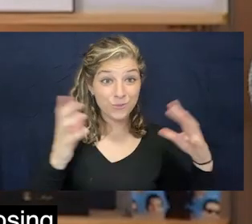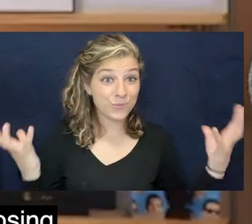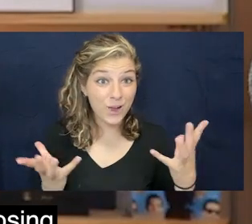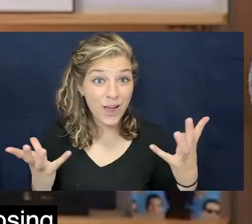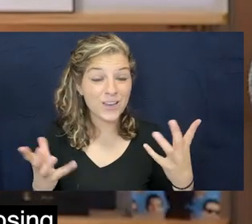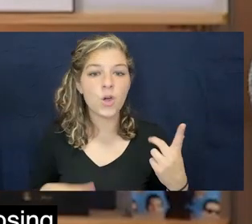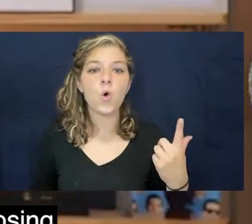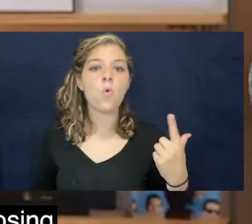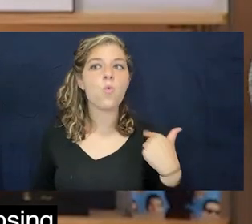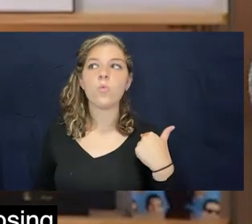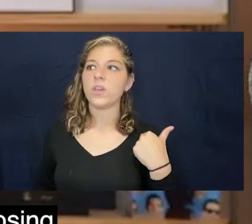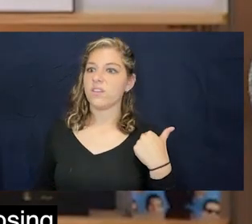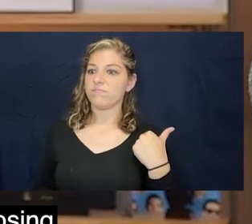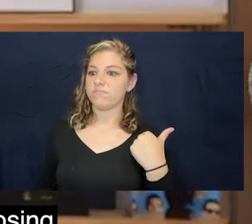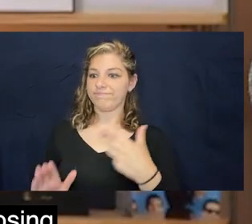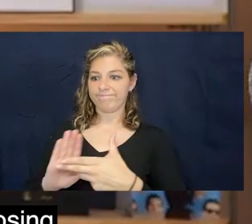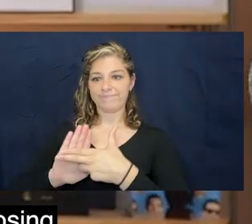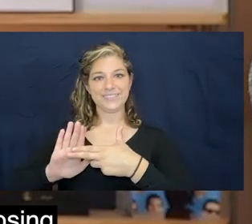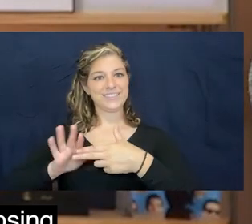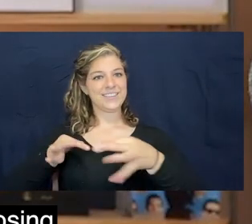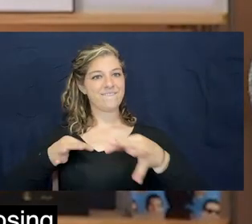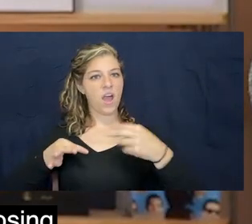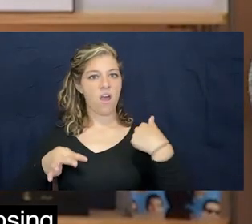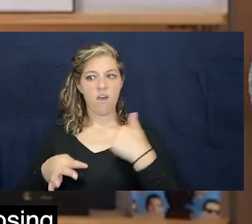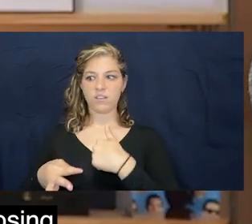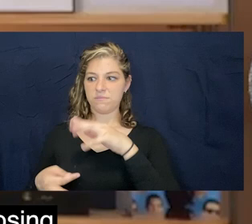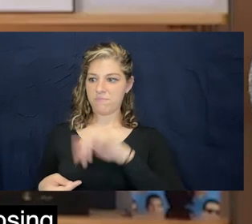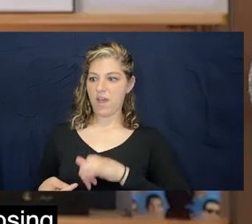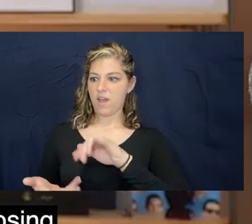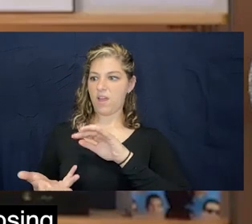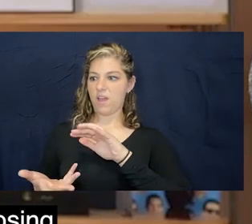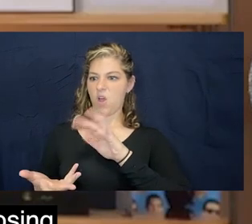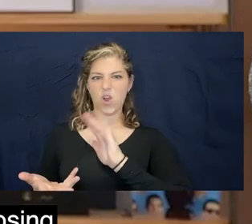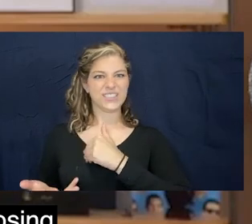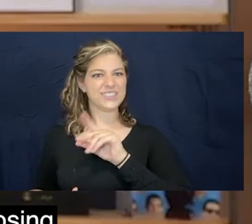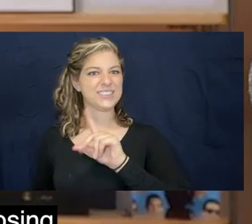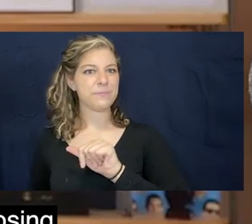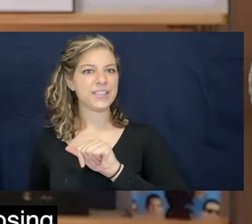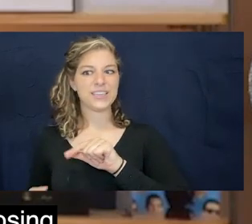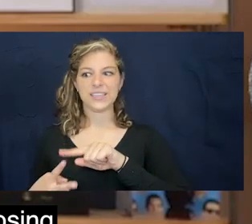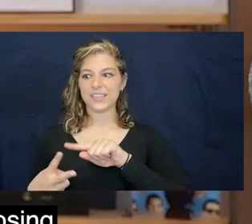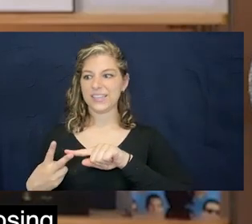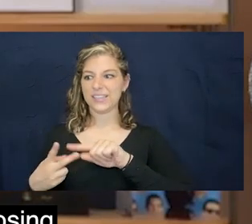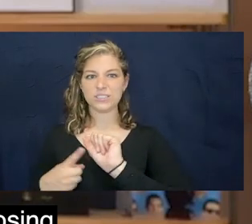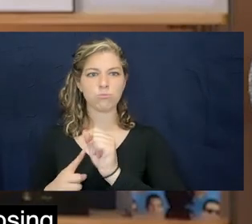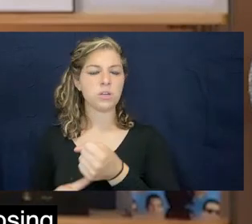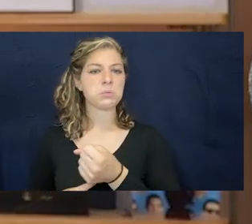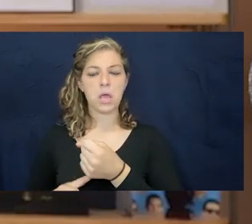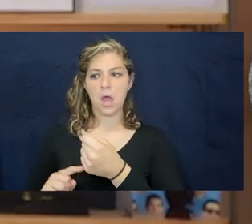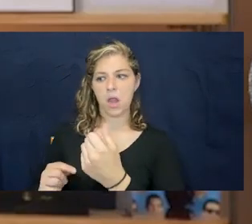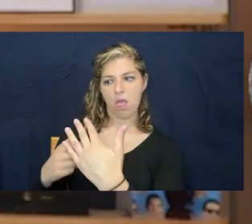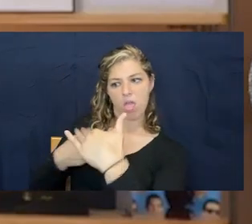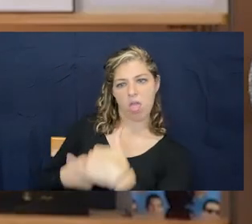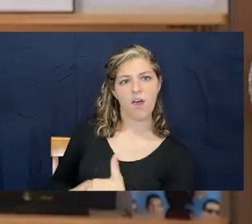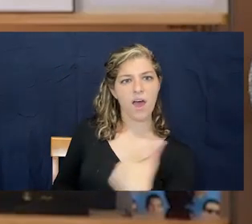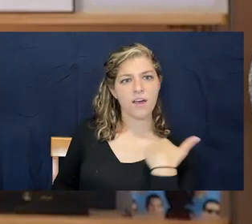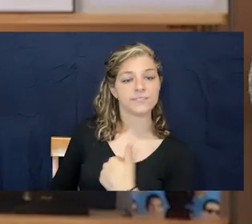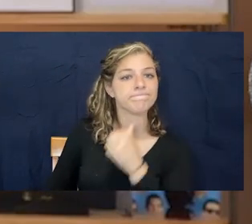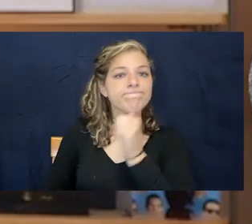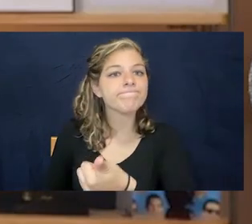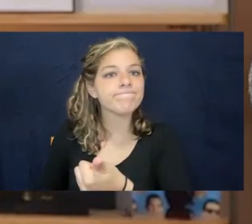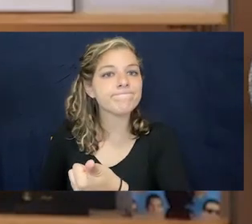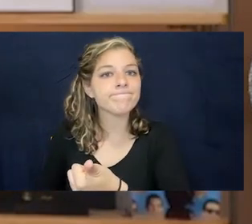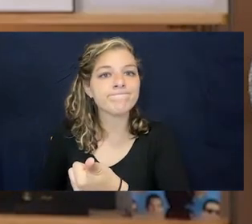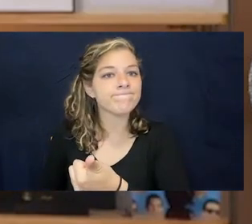which we aren't choosing to be defined by whatever condition or disability or diagnosis